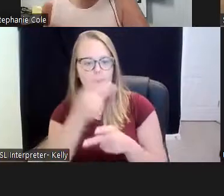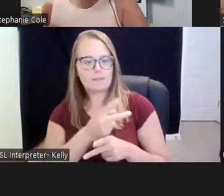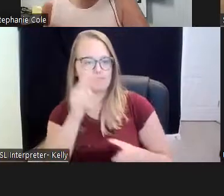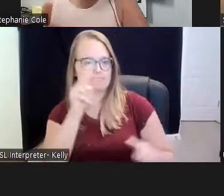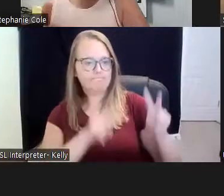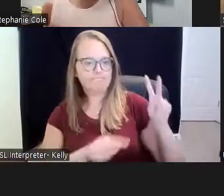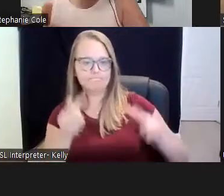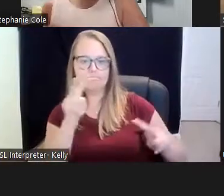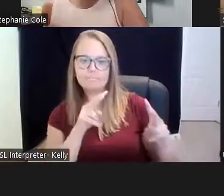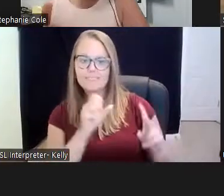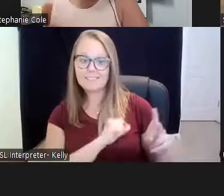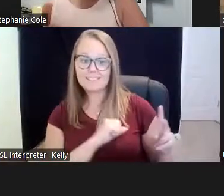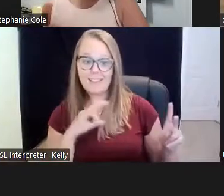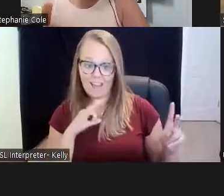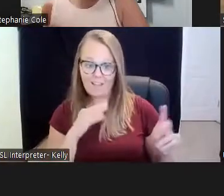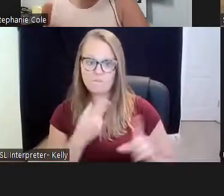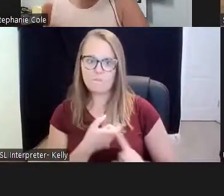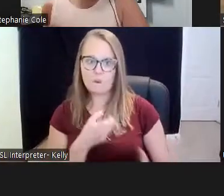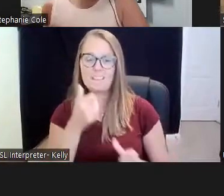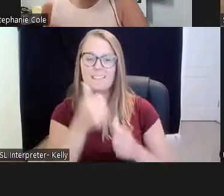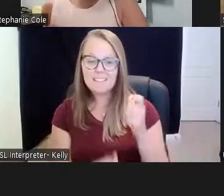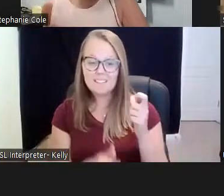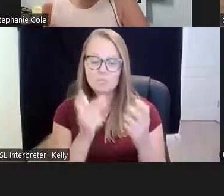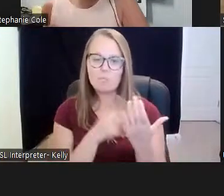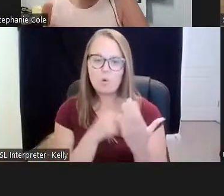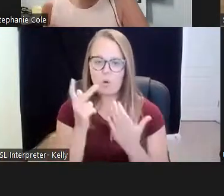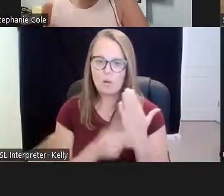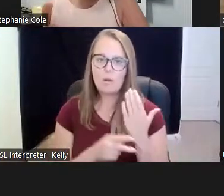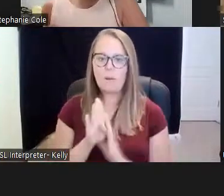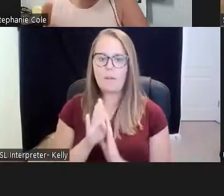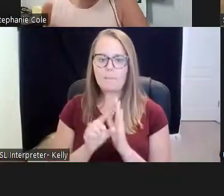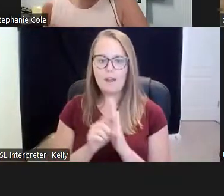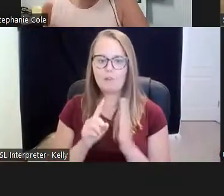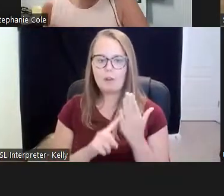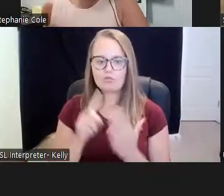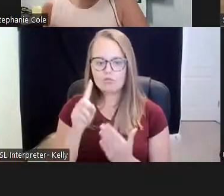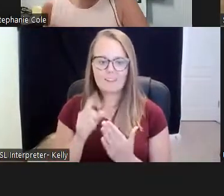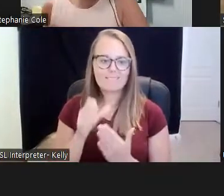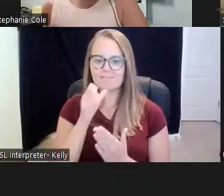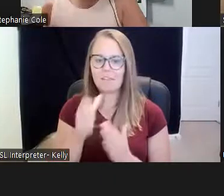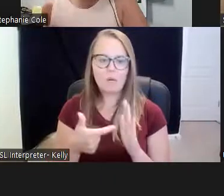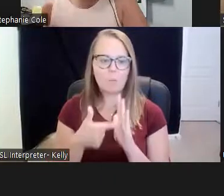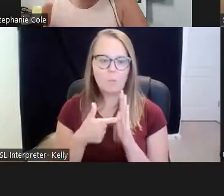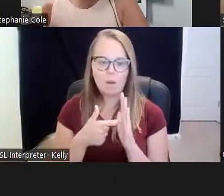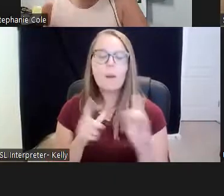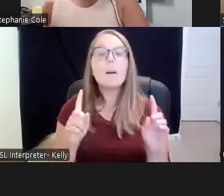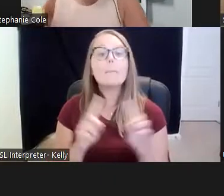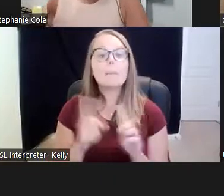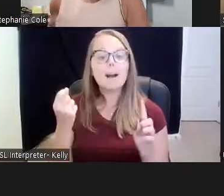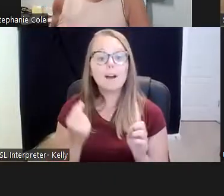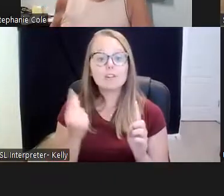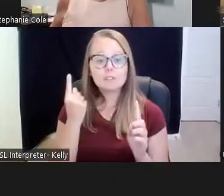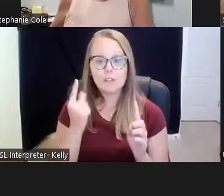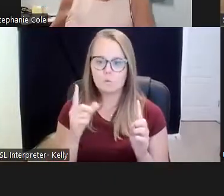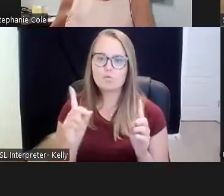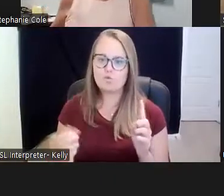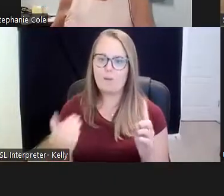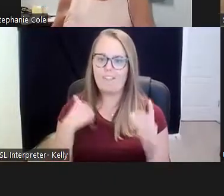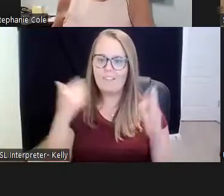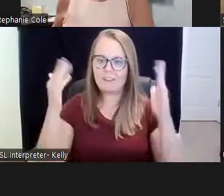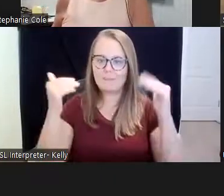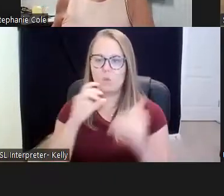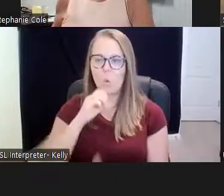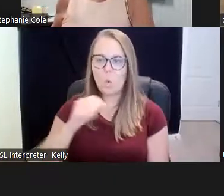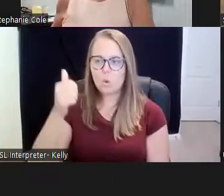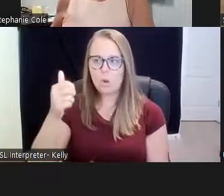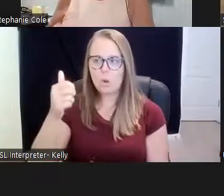staff member from each of the programs, that the background check is not required. But there is that expectation that the older